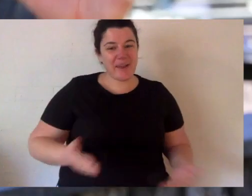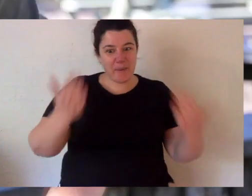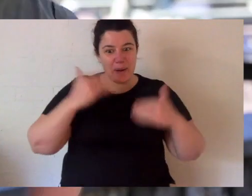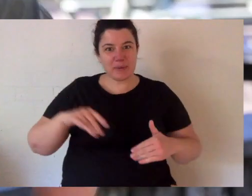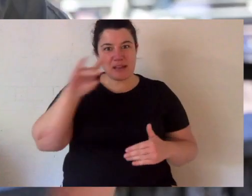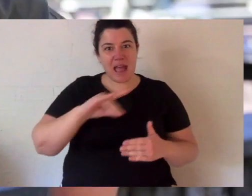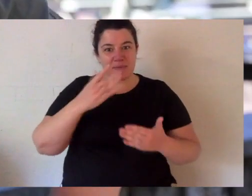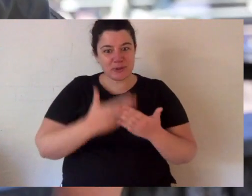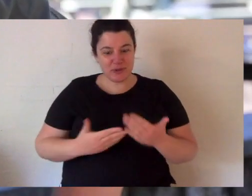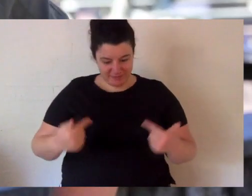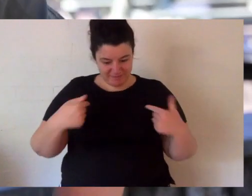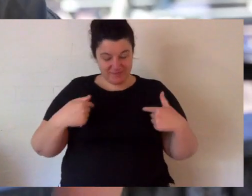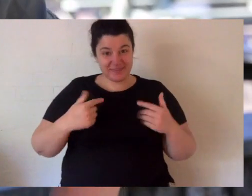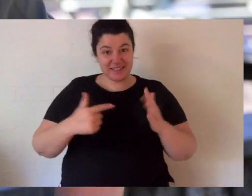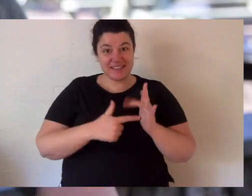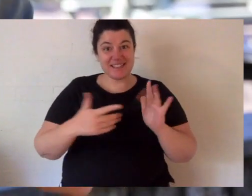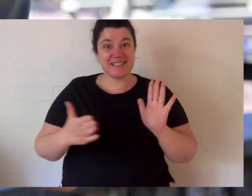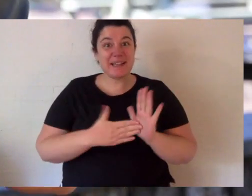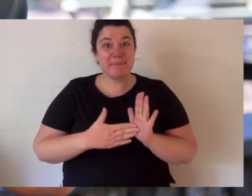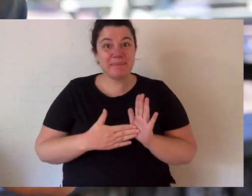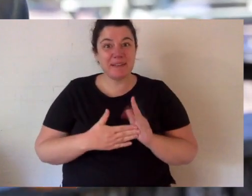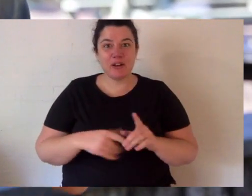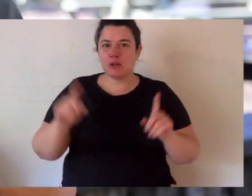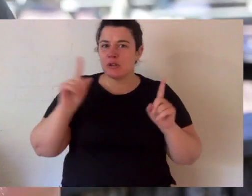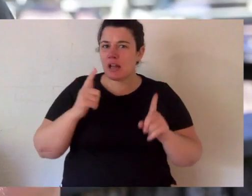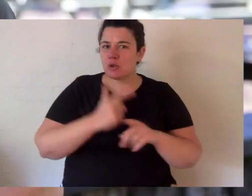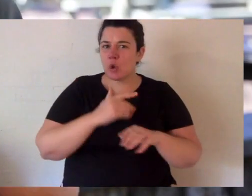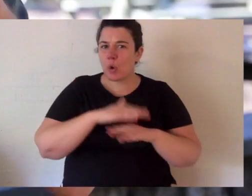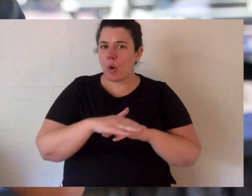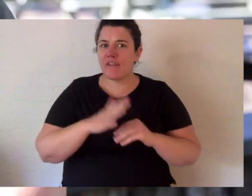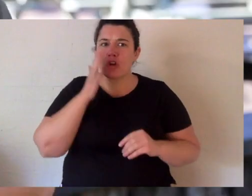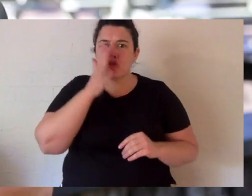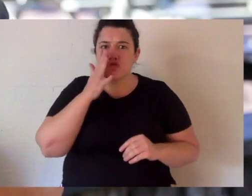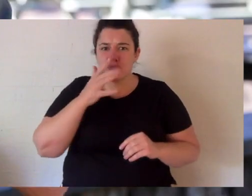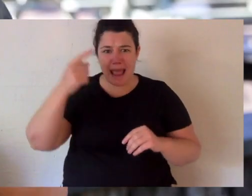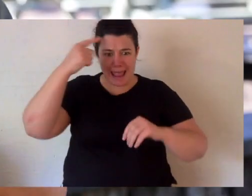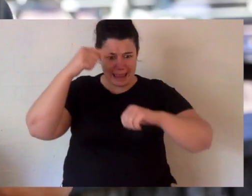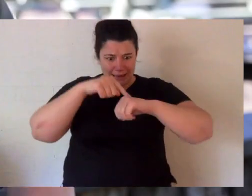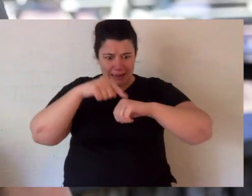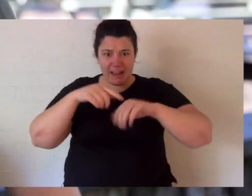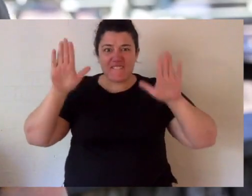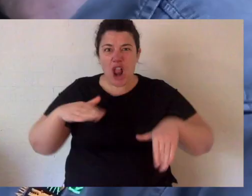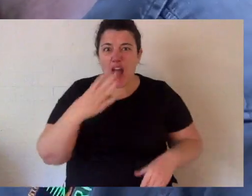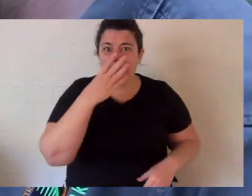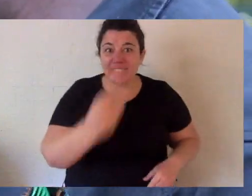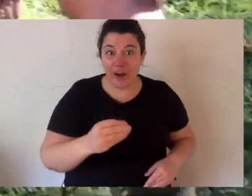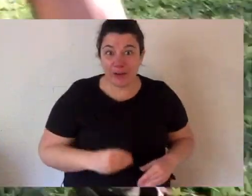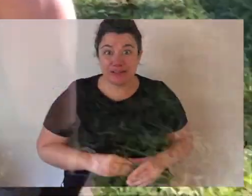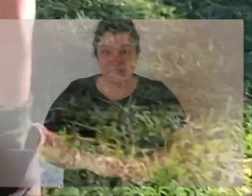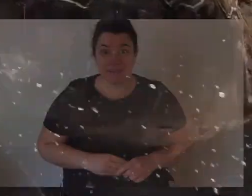G'day and welcome to Animal Tales with Tim Faulkner. That's me, and today I'm talking grey-headed flying foxes.